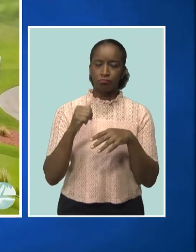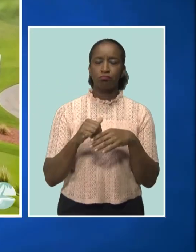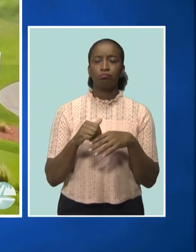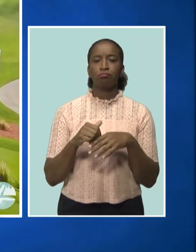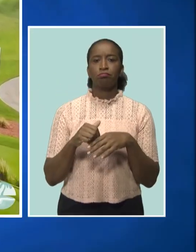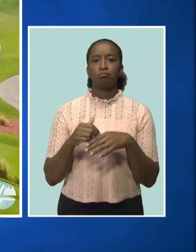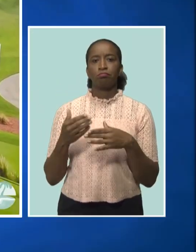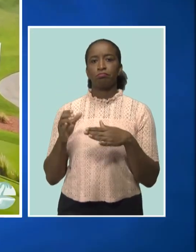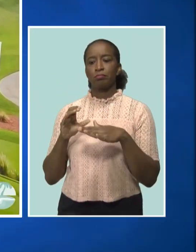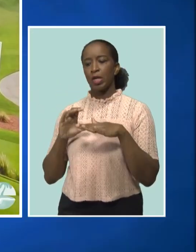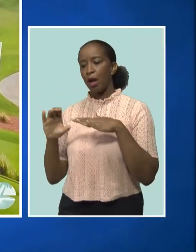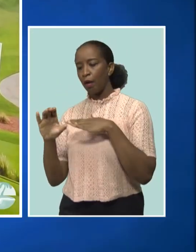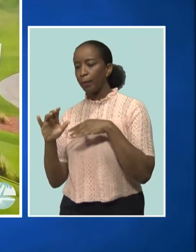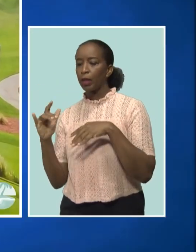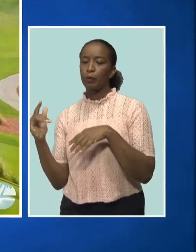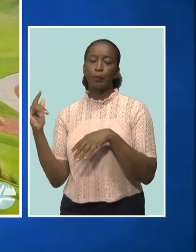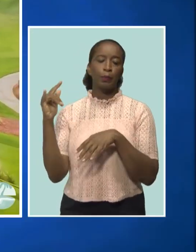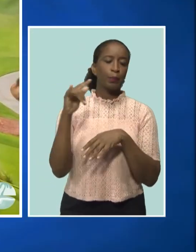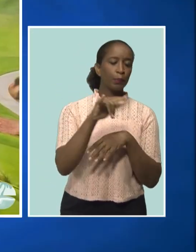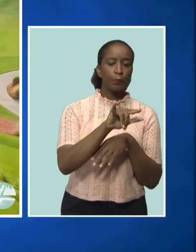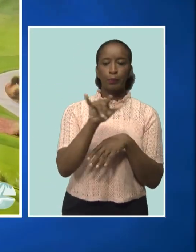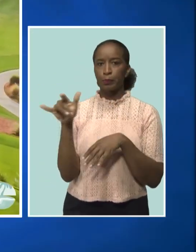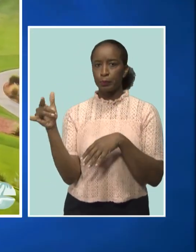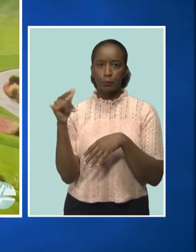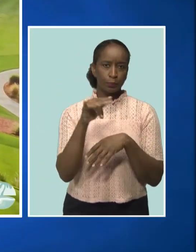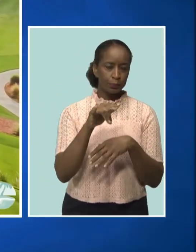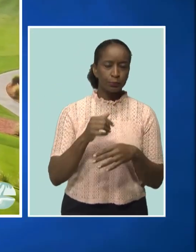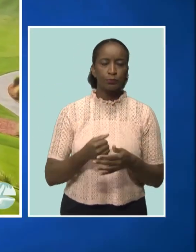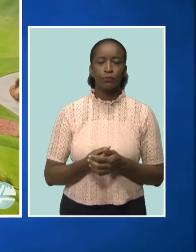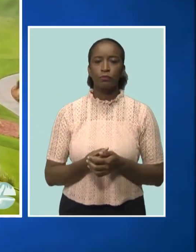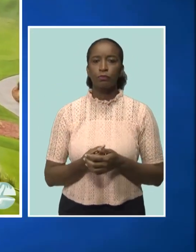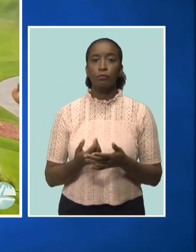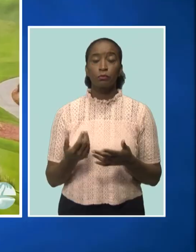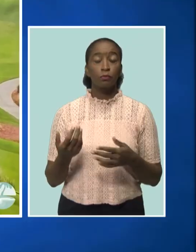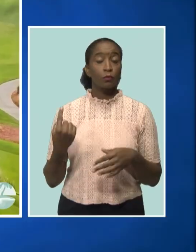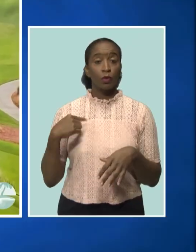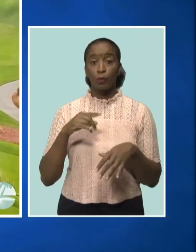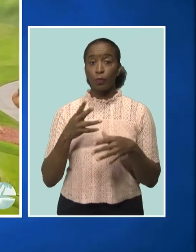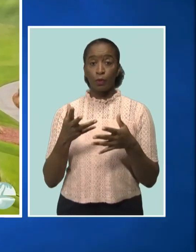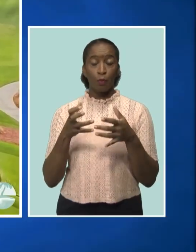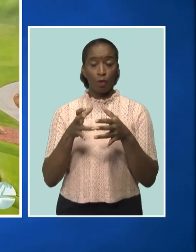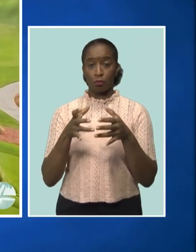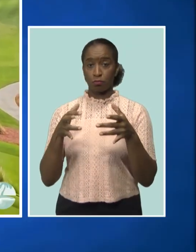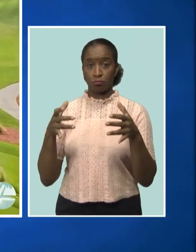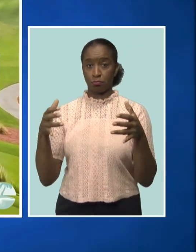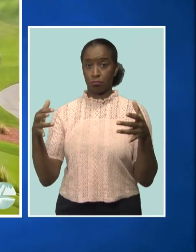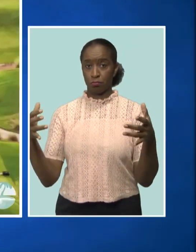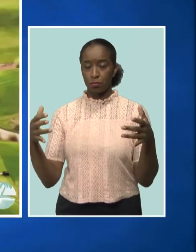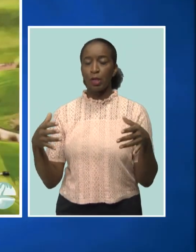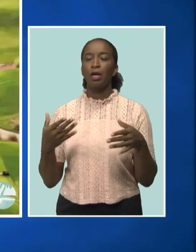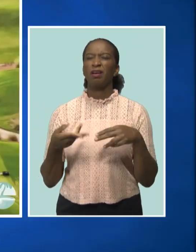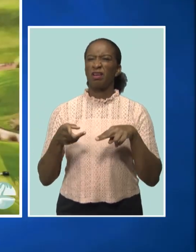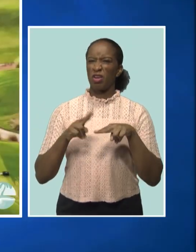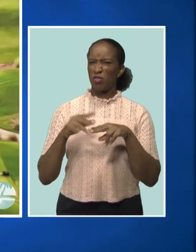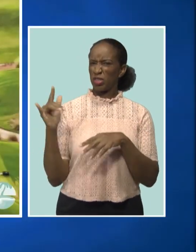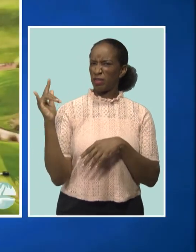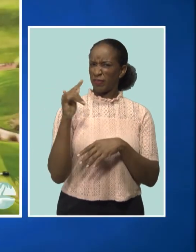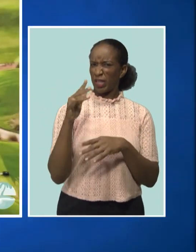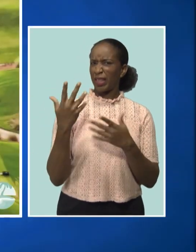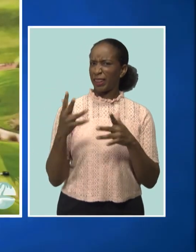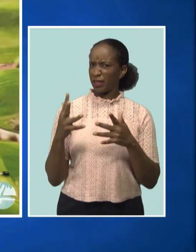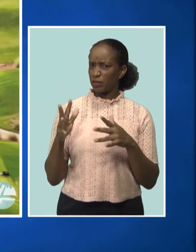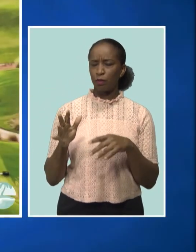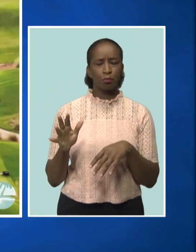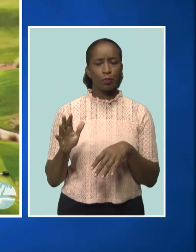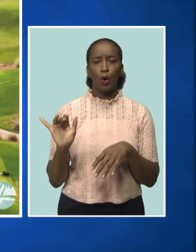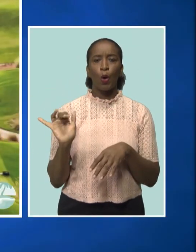to the destination. And really, we see our way of growth is really by building out additional seat capacity. So having conversations